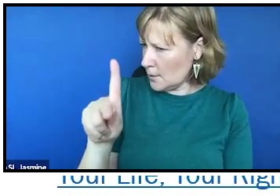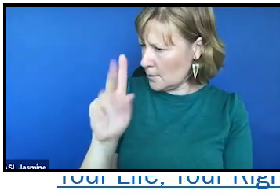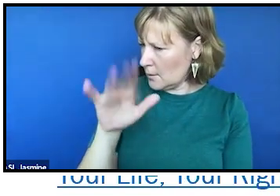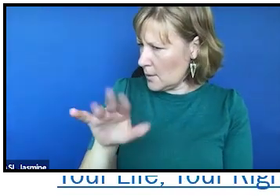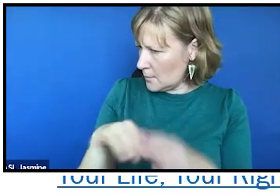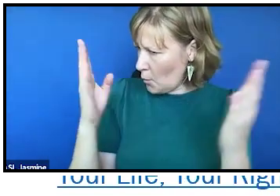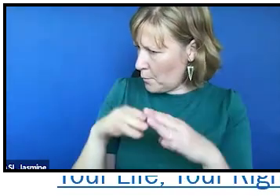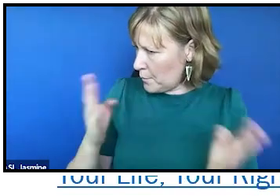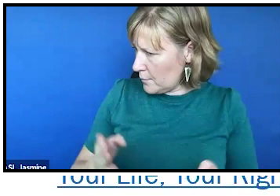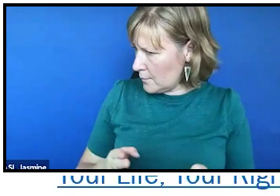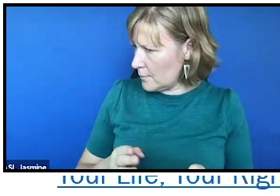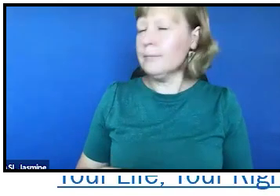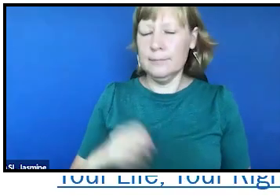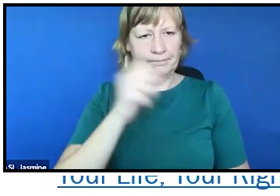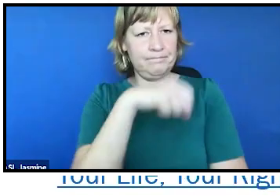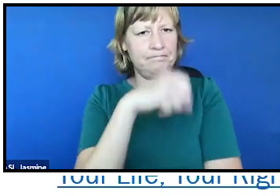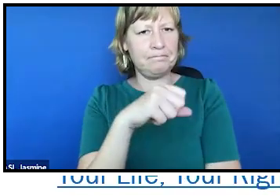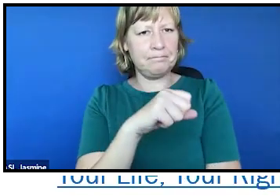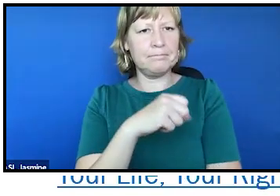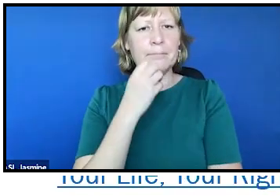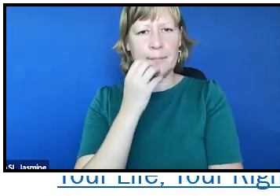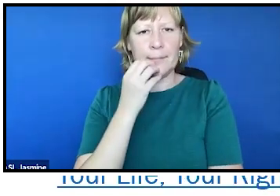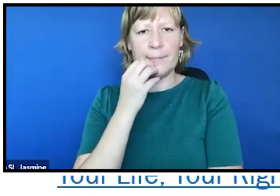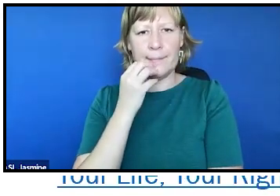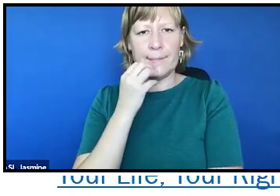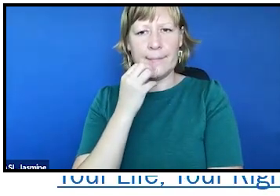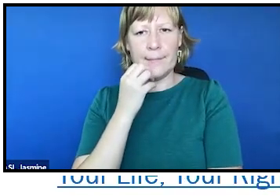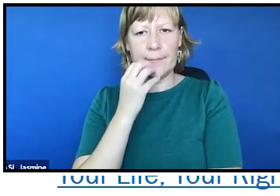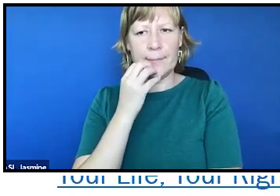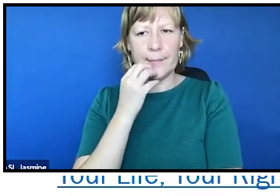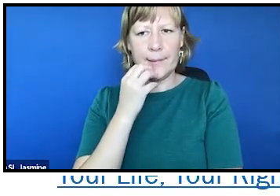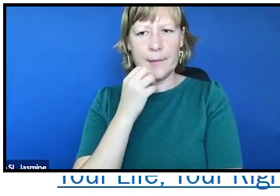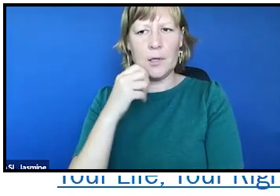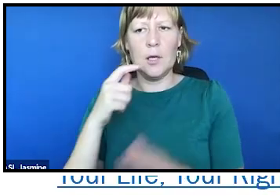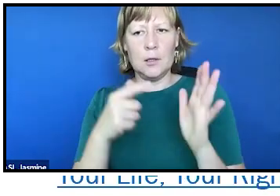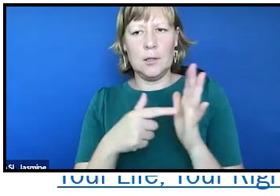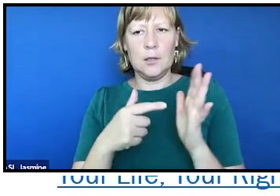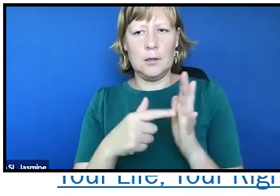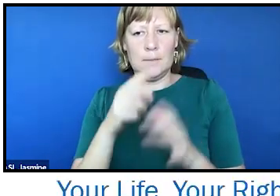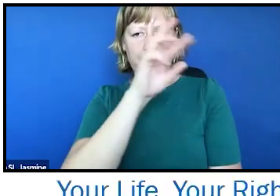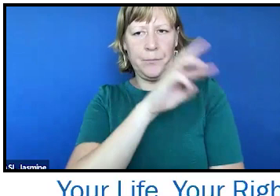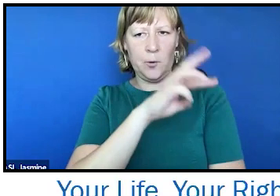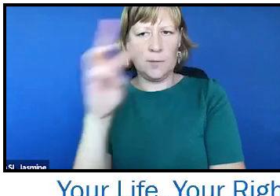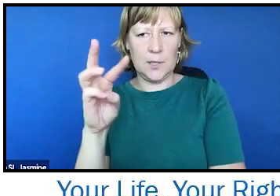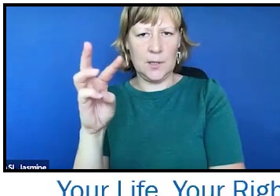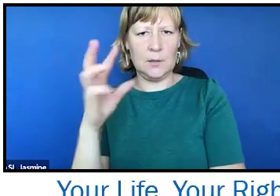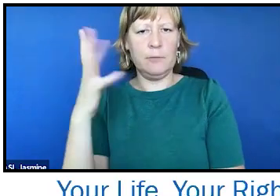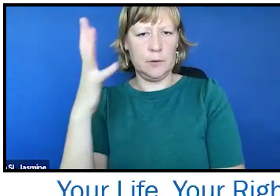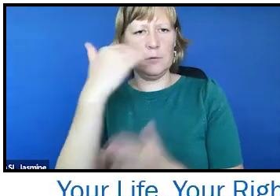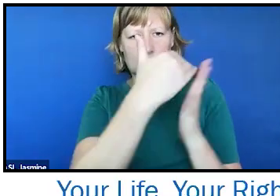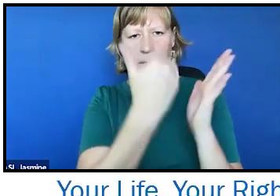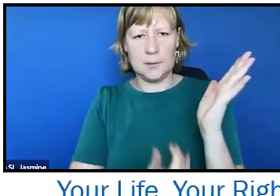actual things? Yes. Well, can you just So show we can me? show you on our website as well. We have it all listed.